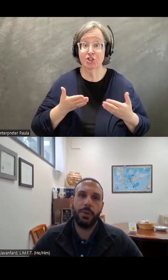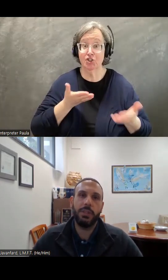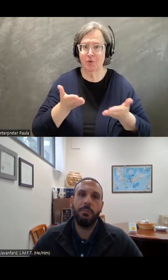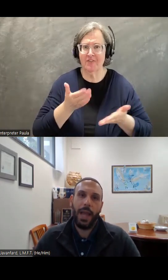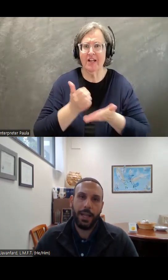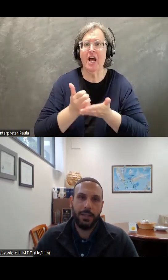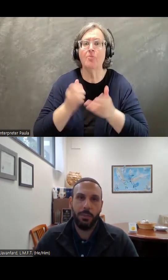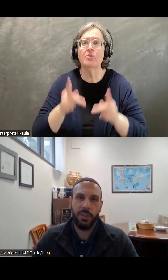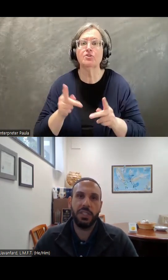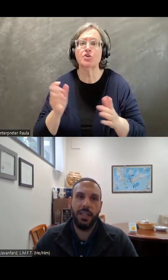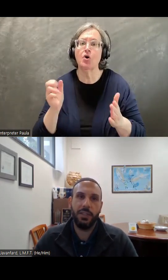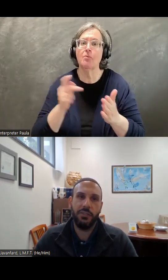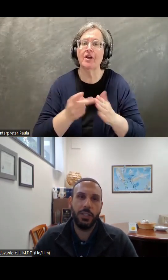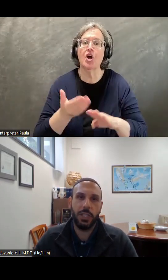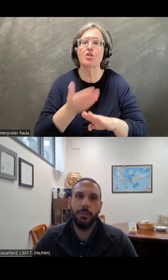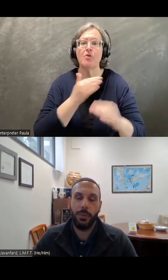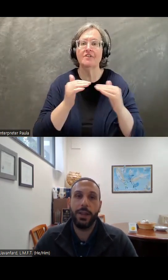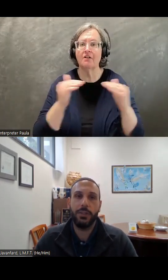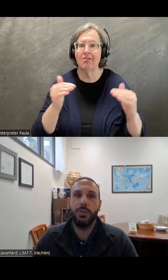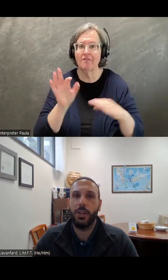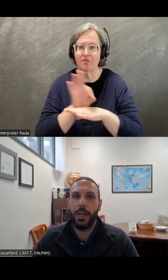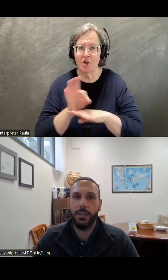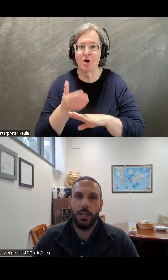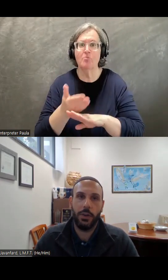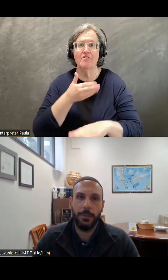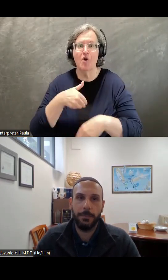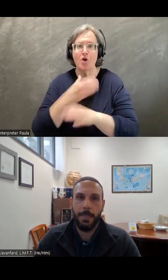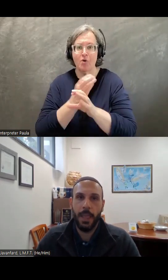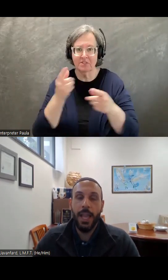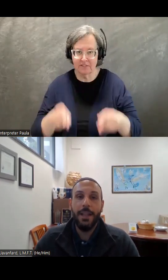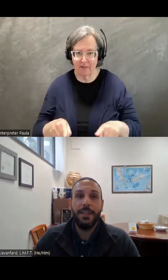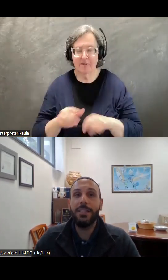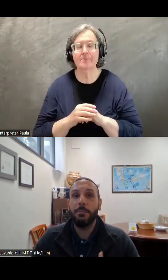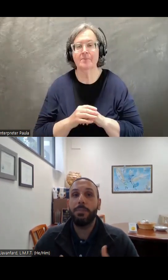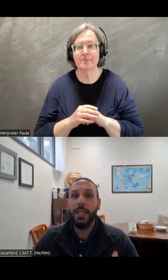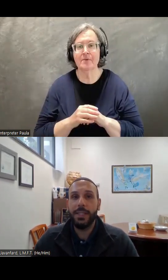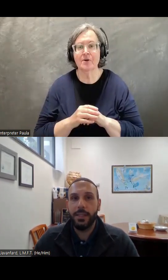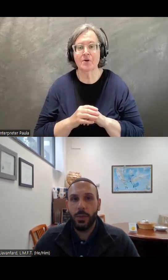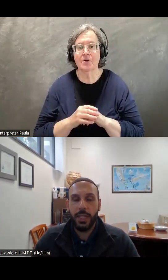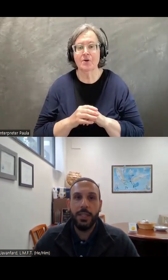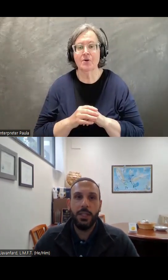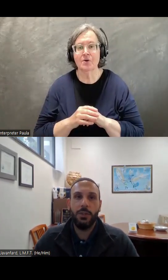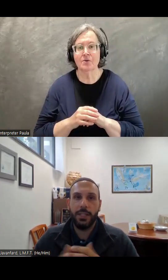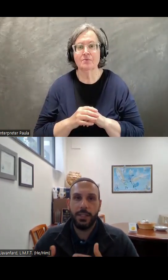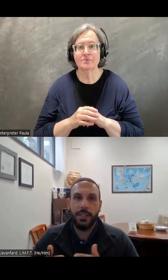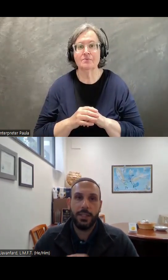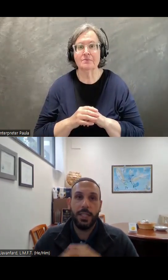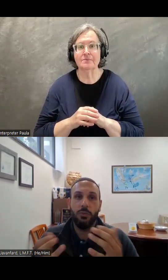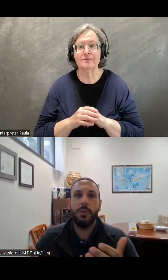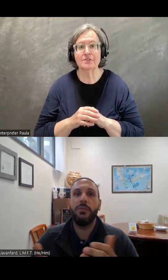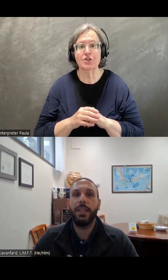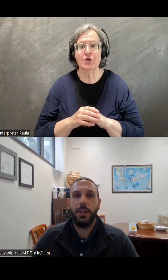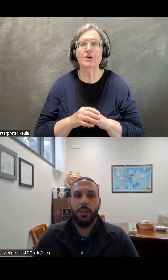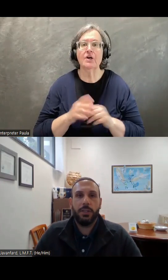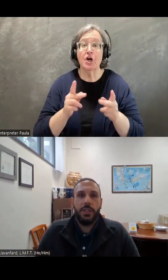bring the person back to their previous level of functioning prior to that crisis occurring. These places within the United States